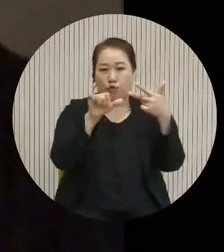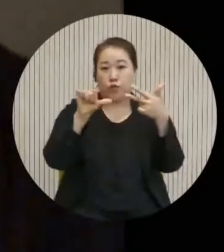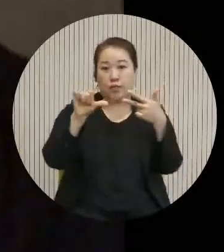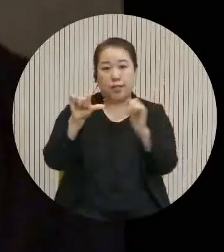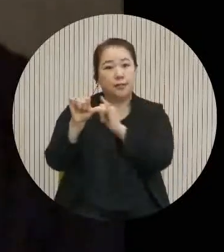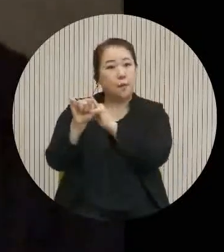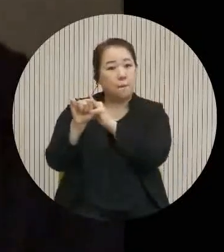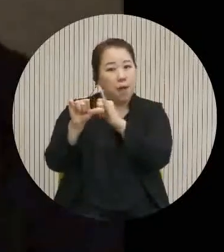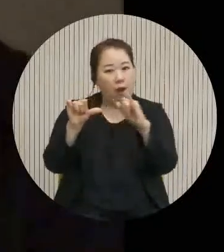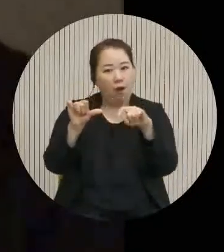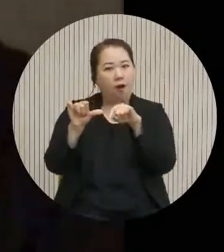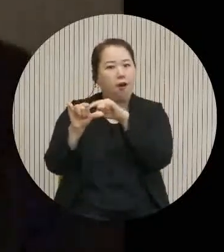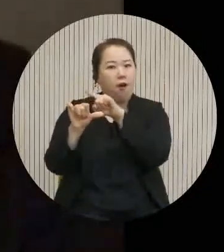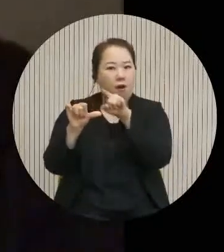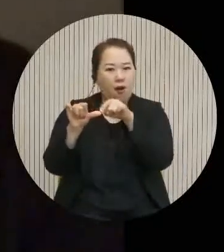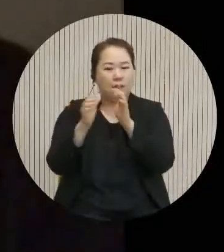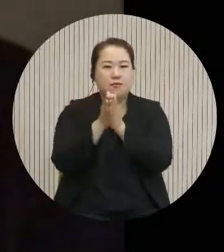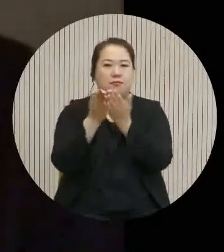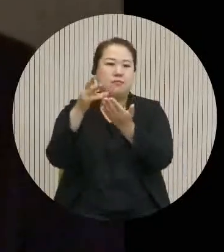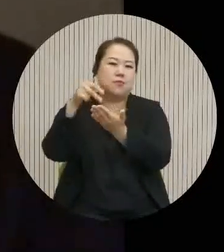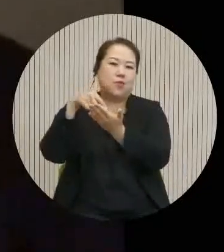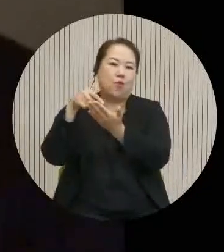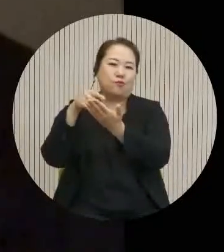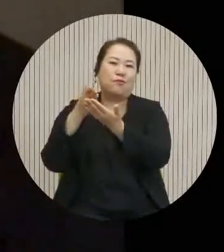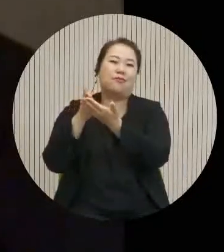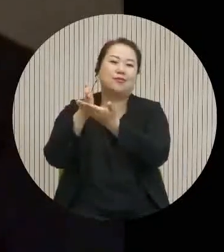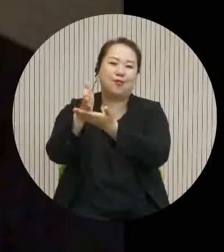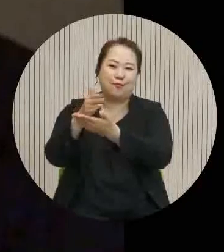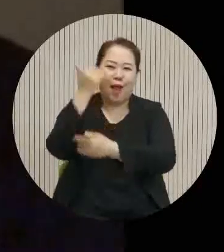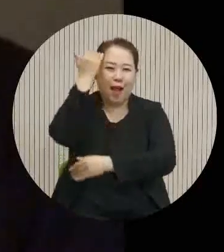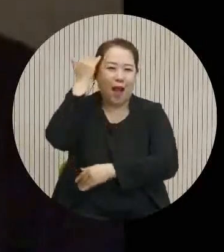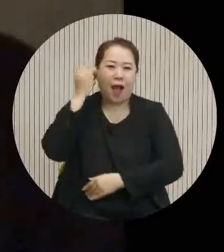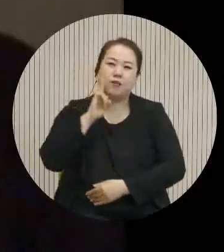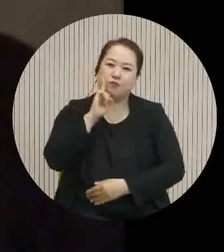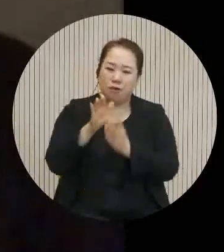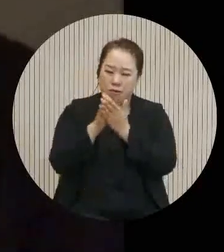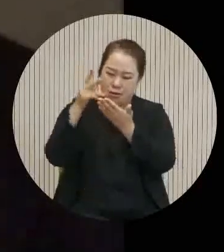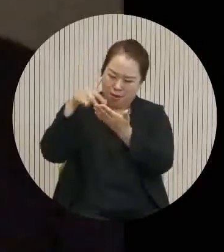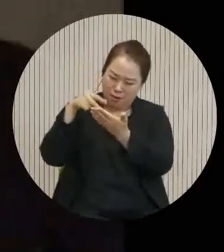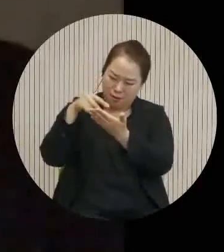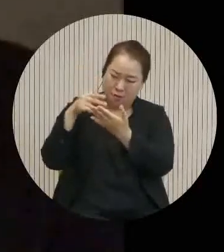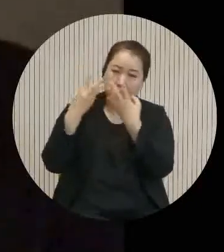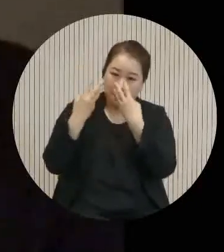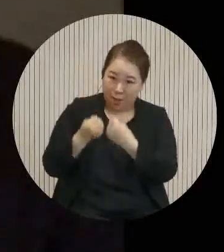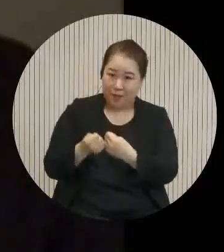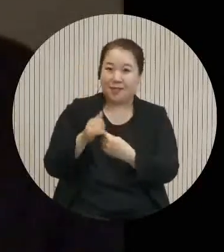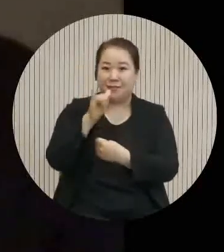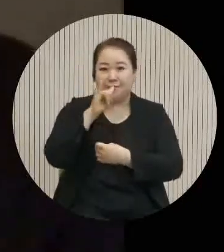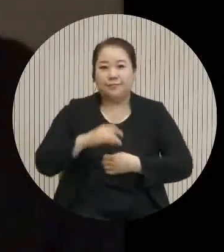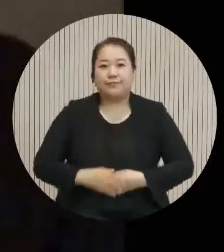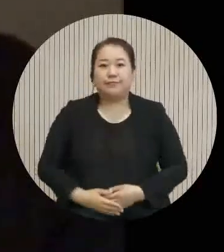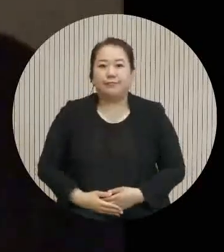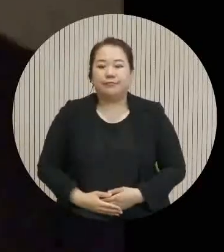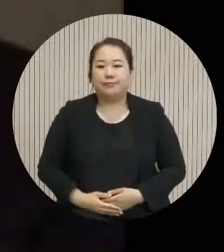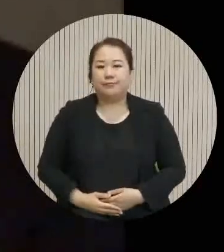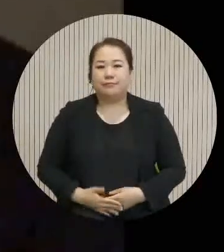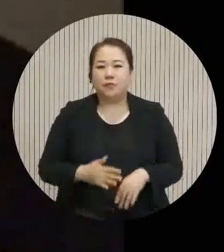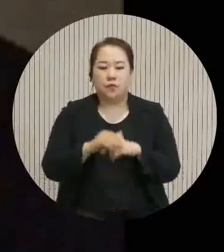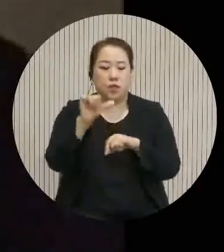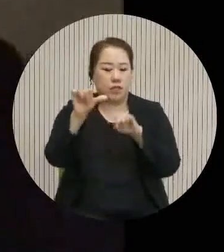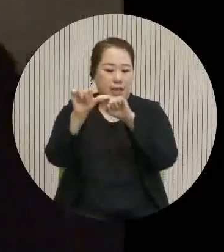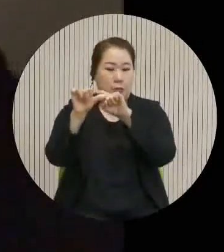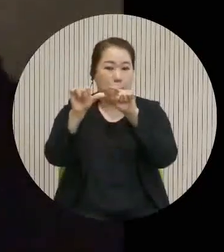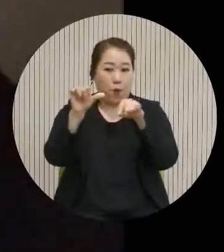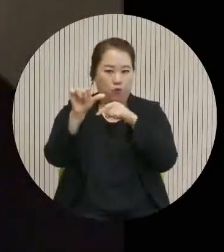were readers in Korean. They got access to books, and 3 of the 5 gave reading the